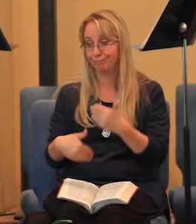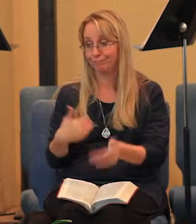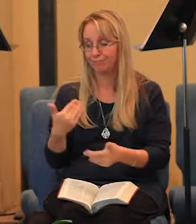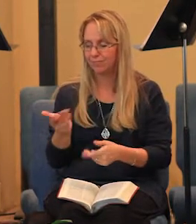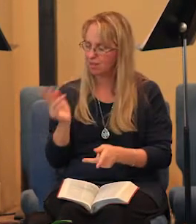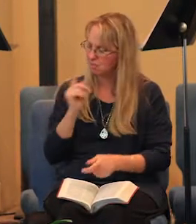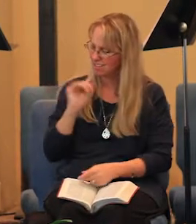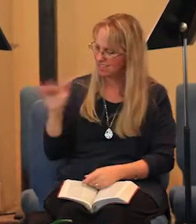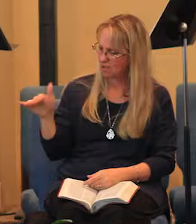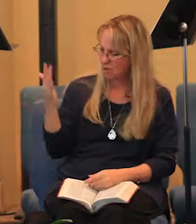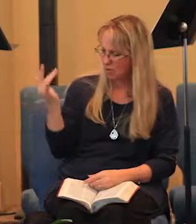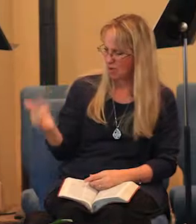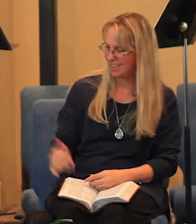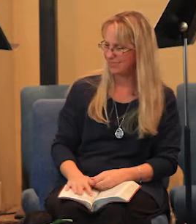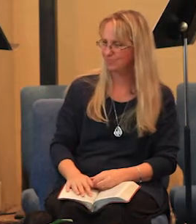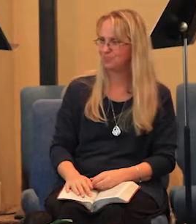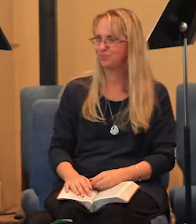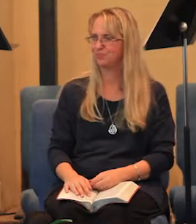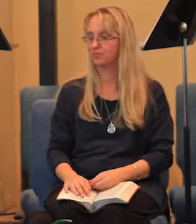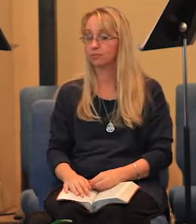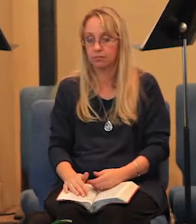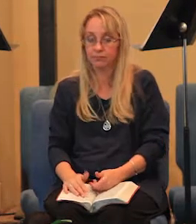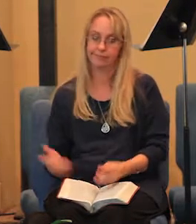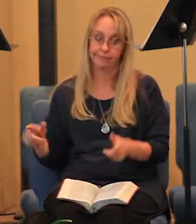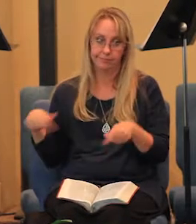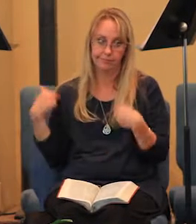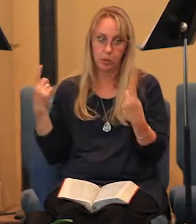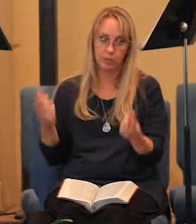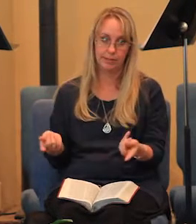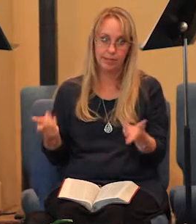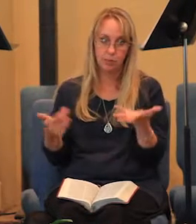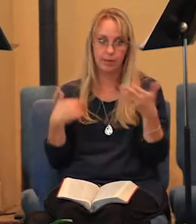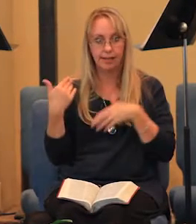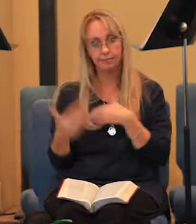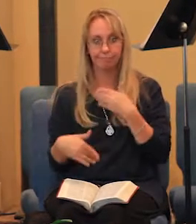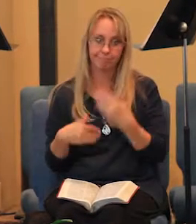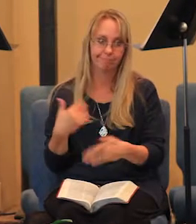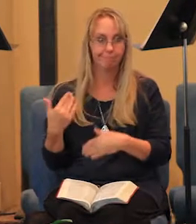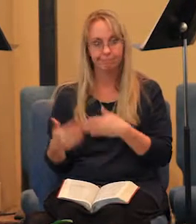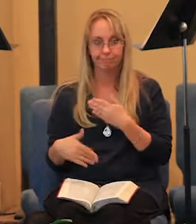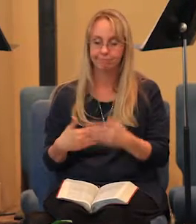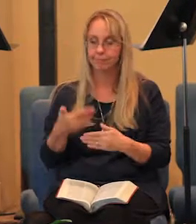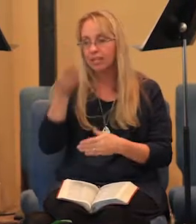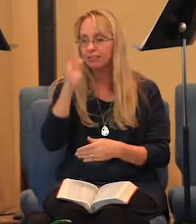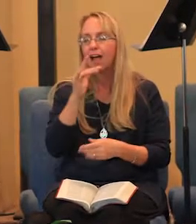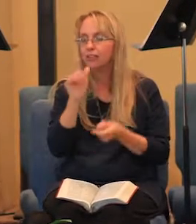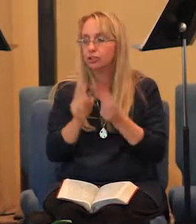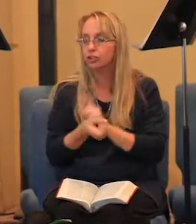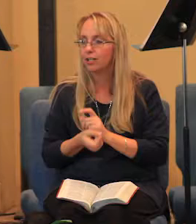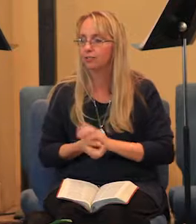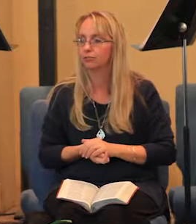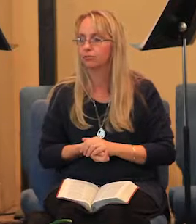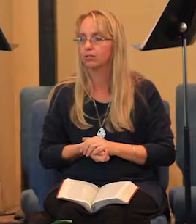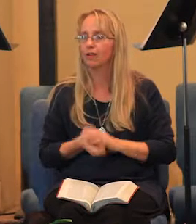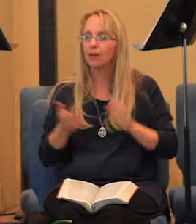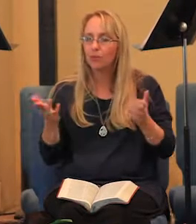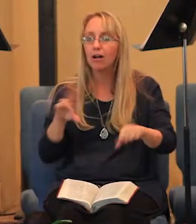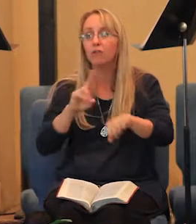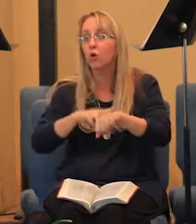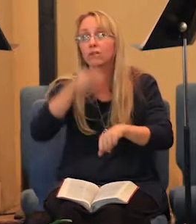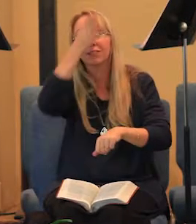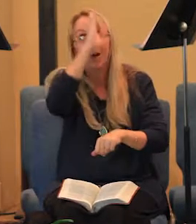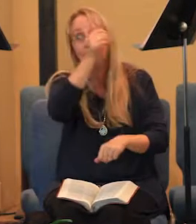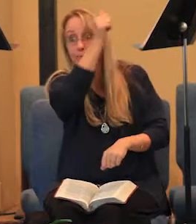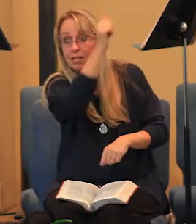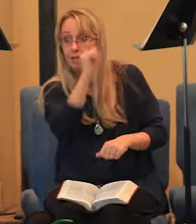well, why? Because it's always been this way. And God doesn't change. Well, of course God